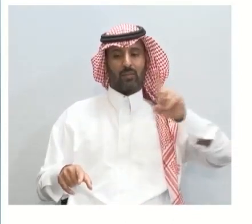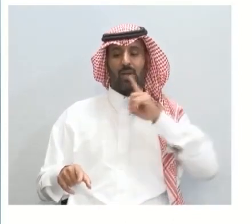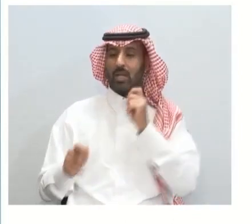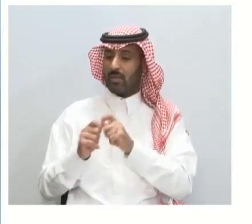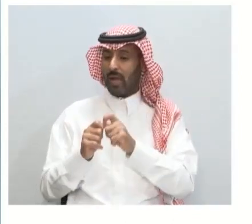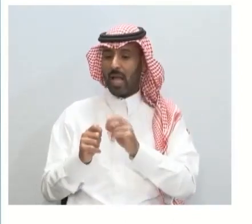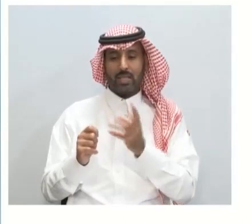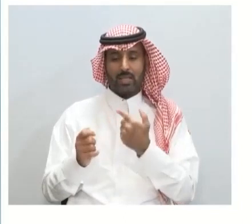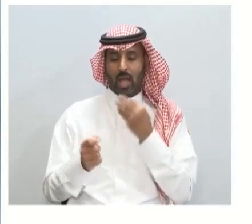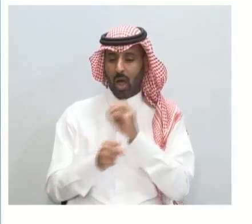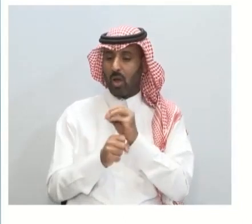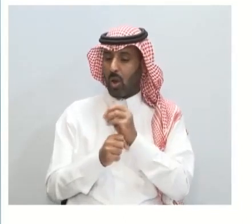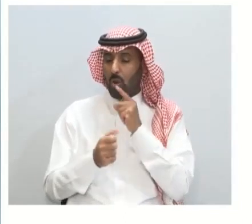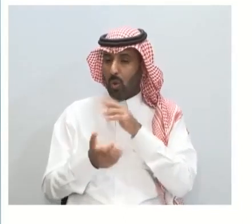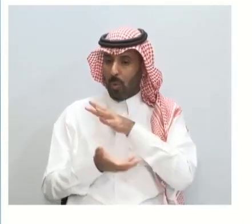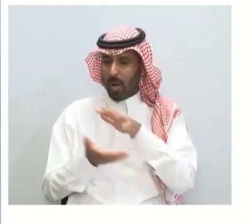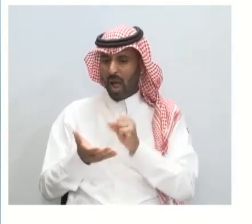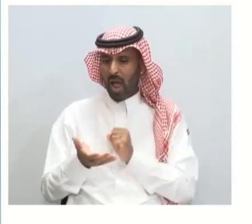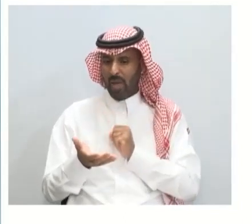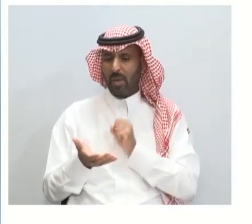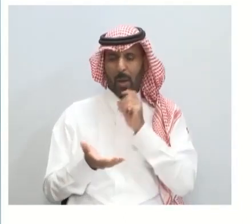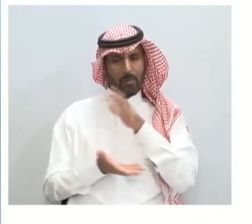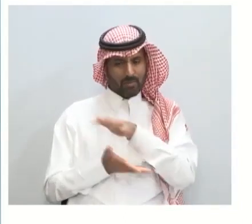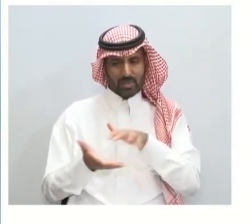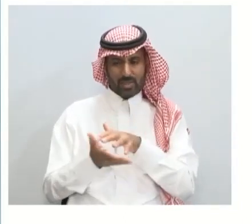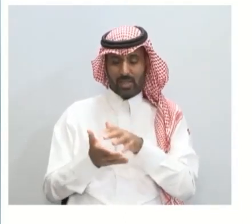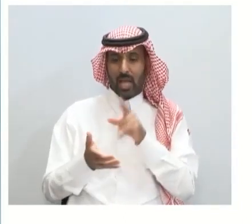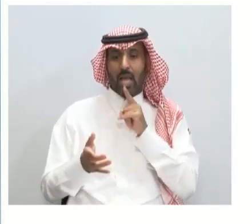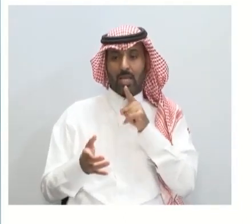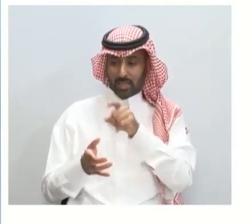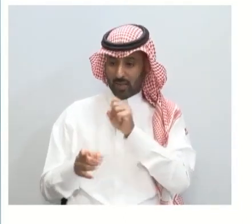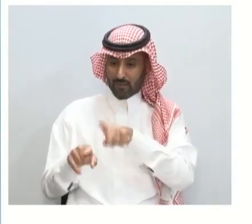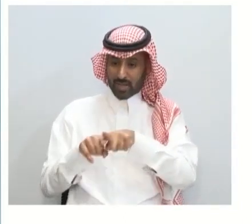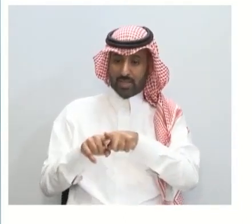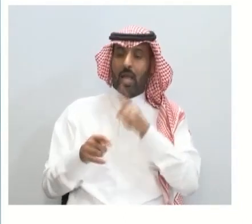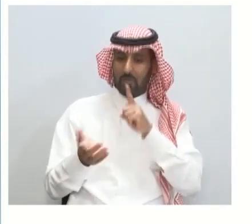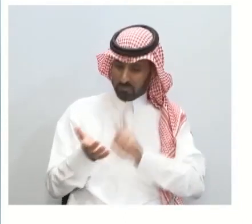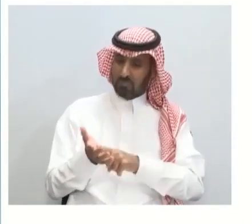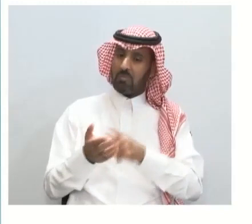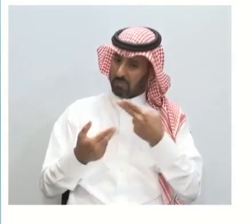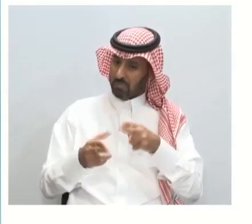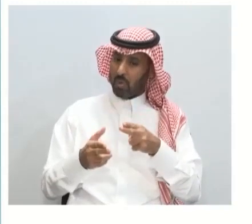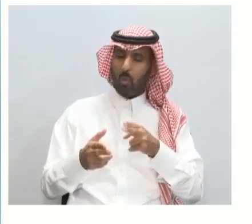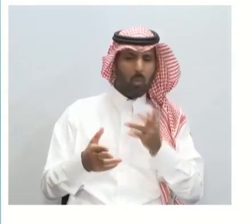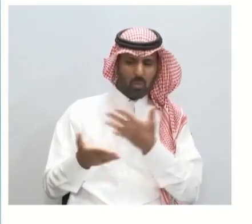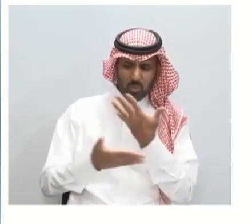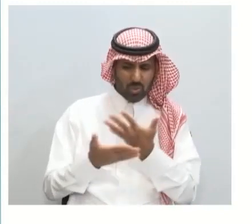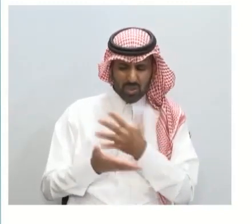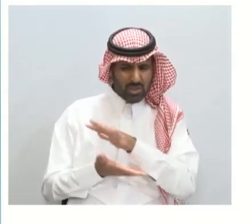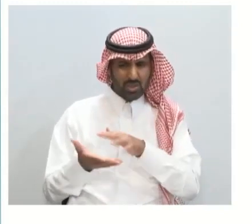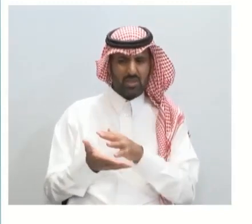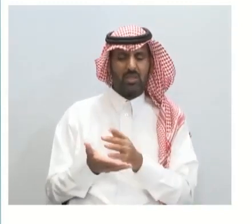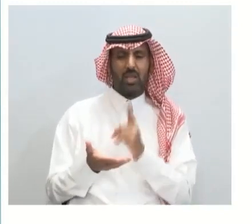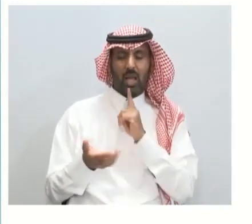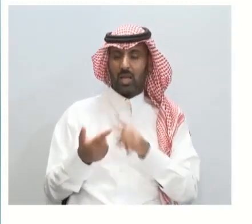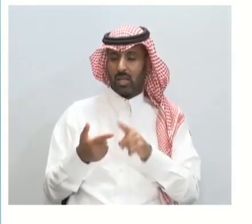problem I'm struggling with his friend immediately said sure sure what's going on